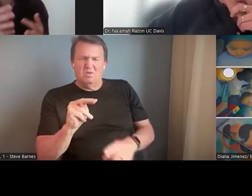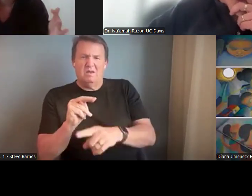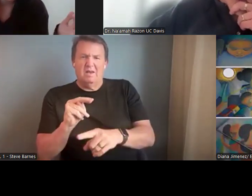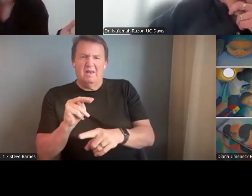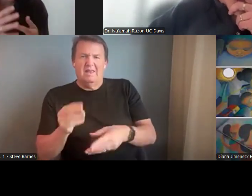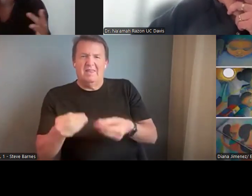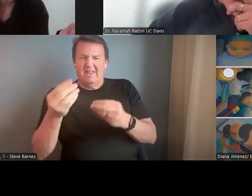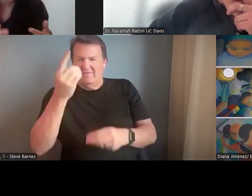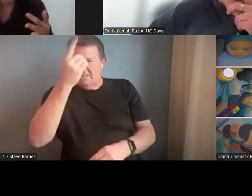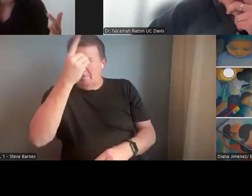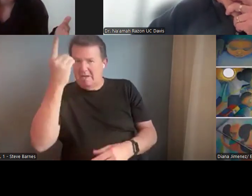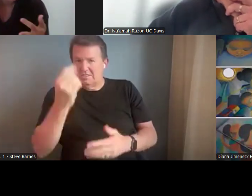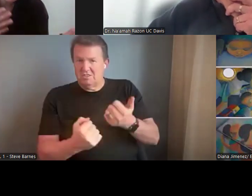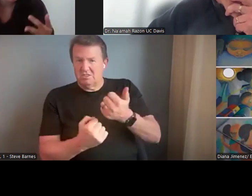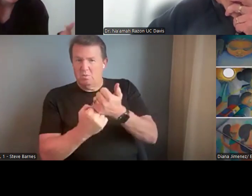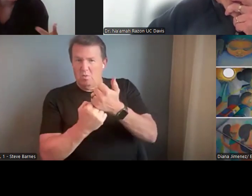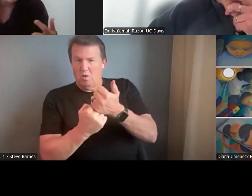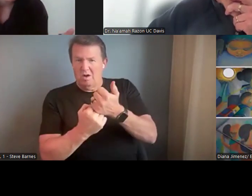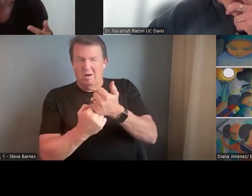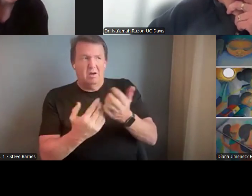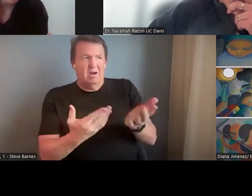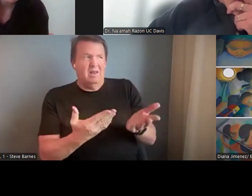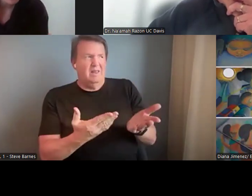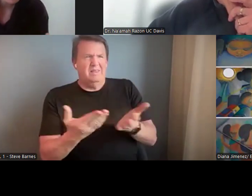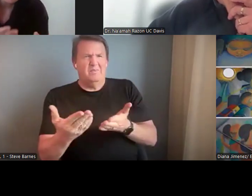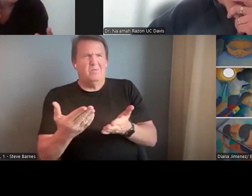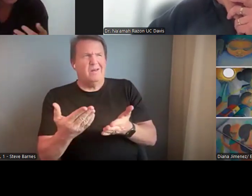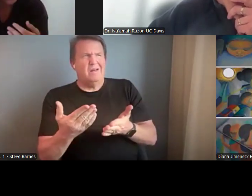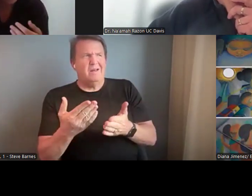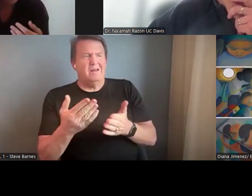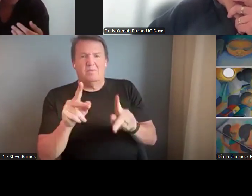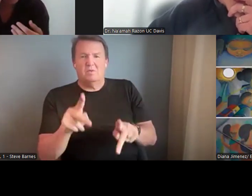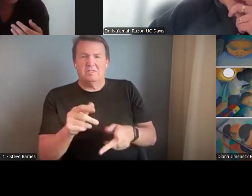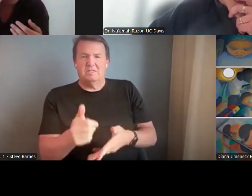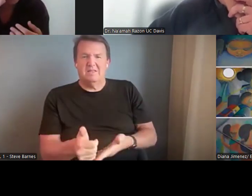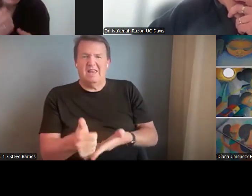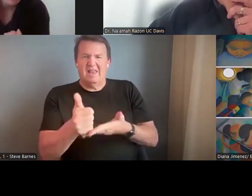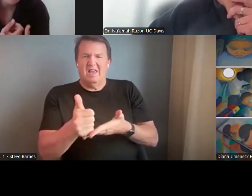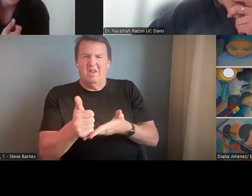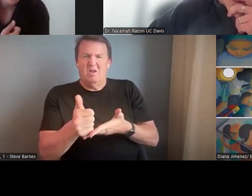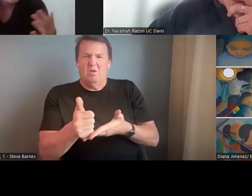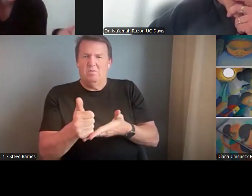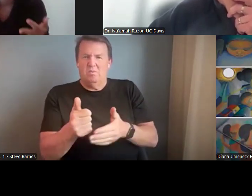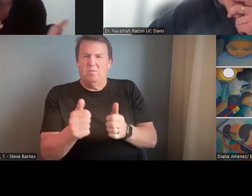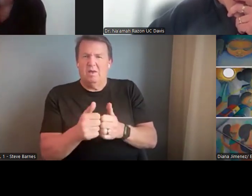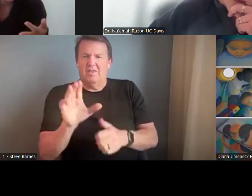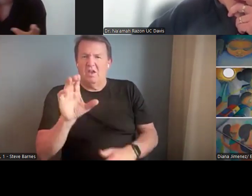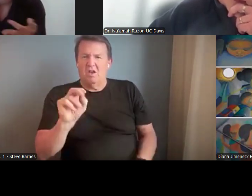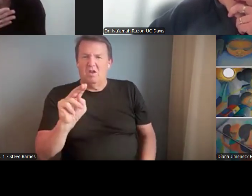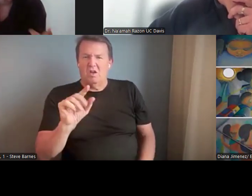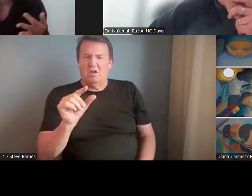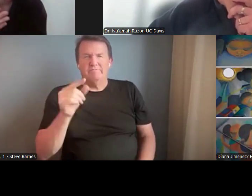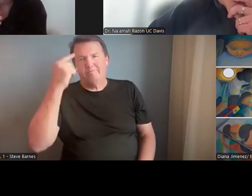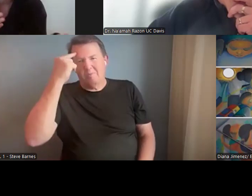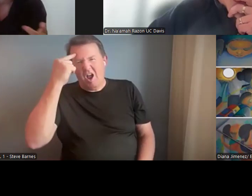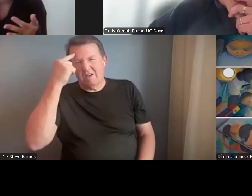dementia supports. And even they were, brought someone in to help do kind of initial evaluations and cognitive evaluations. And I think that's like a good example